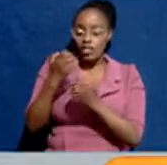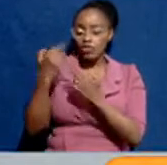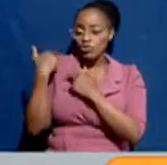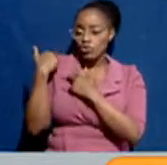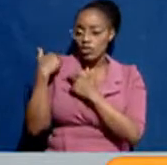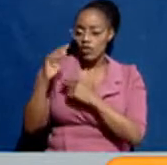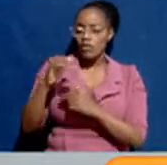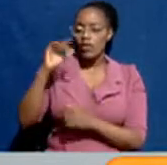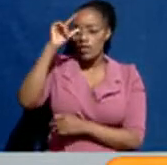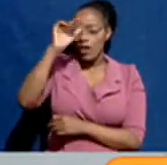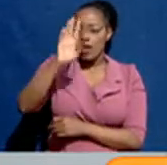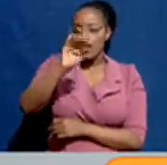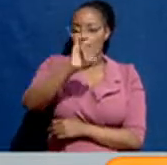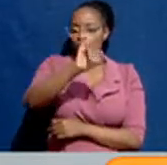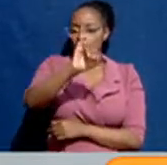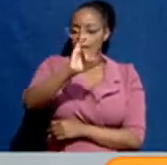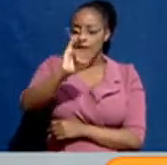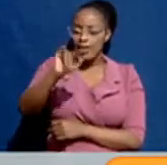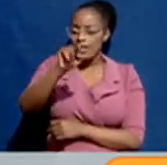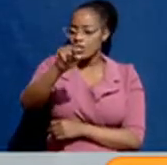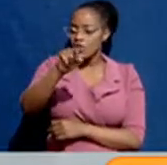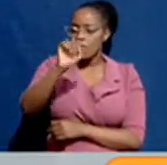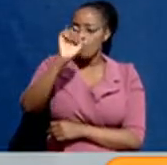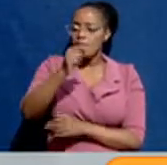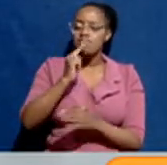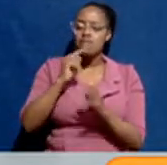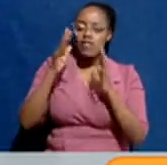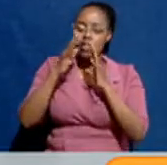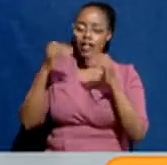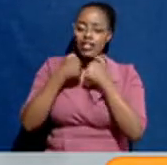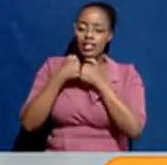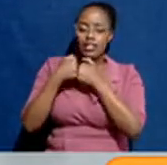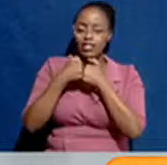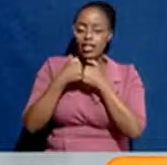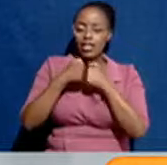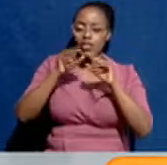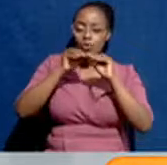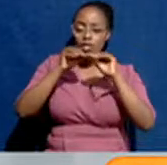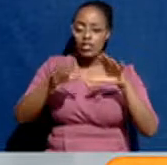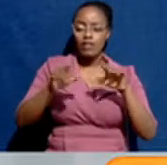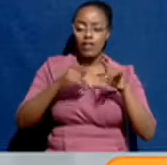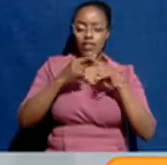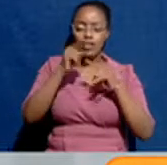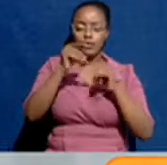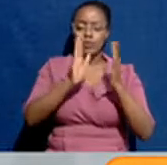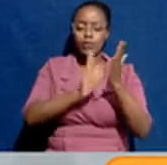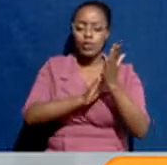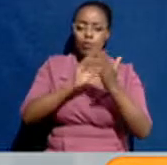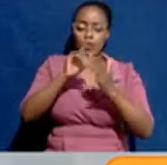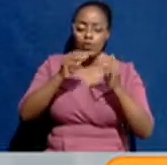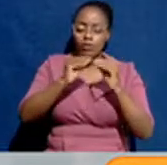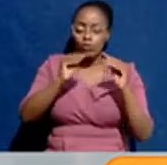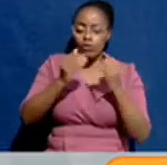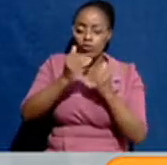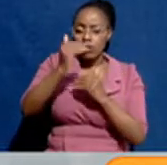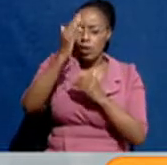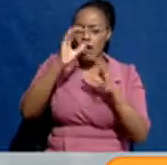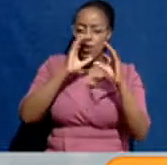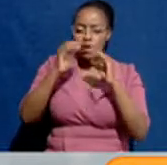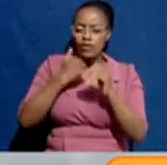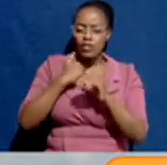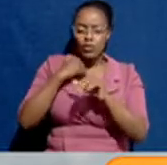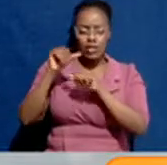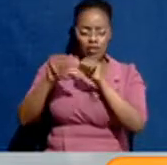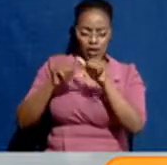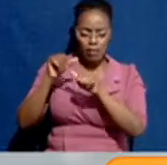Let me bring Governor B on this. Governor B, what would you say is the greatest challenge to devolution and what do you recommend going forward? Because we've had this conversation